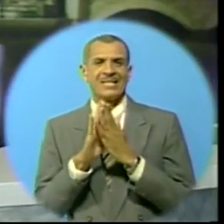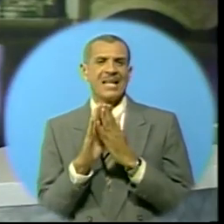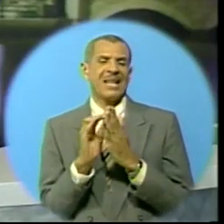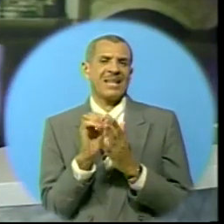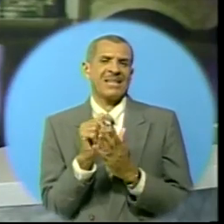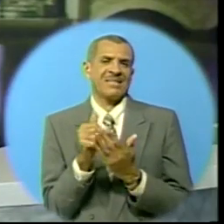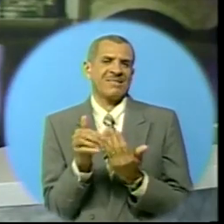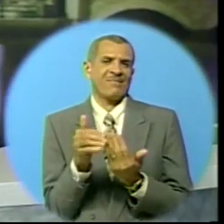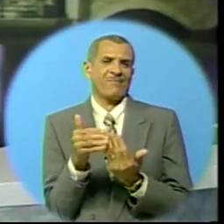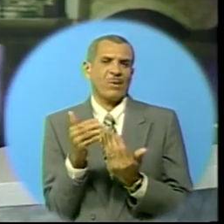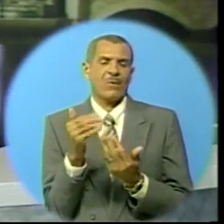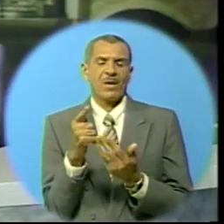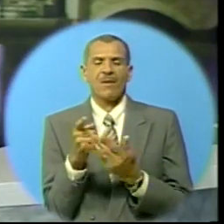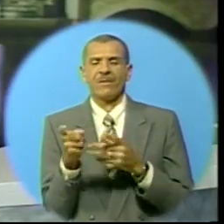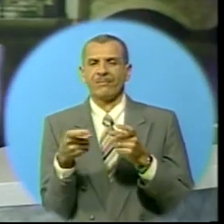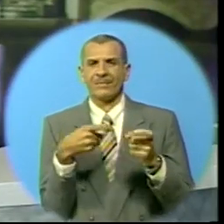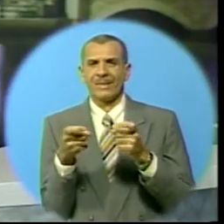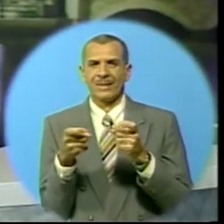to dealing with the legislation.